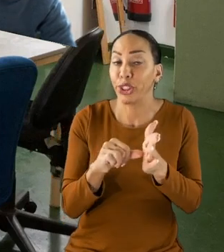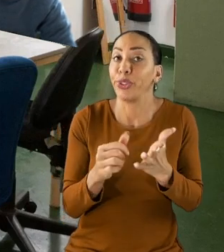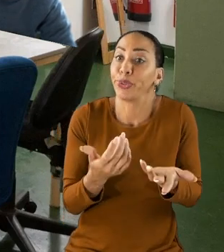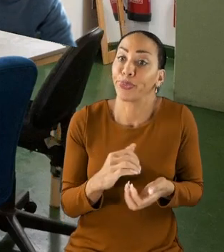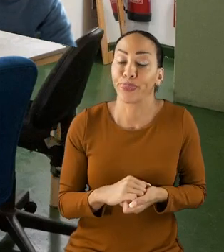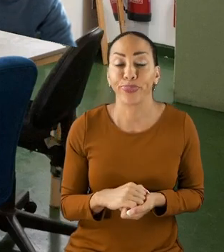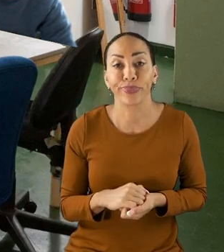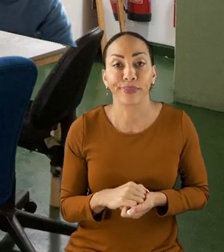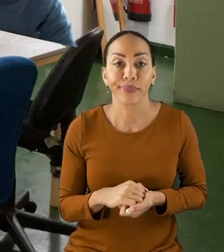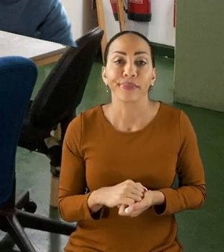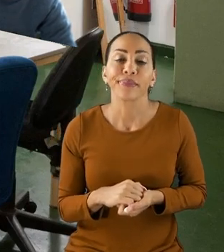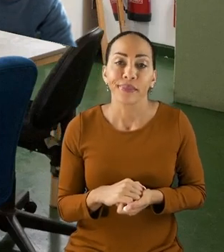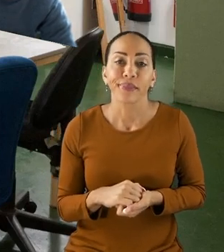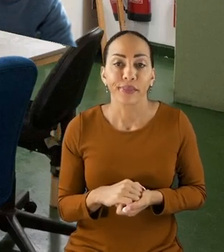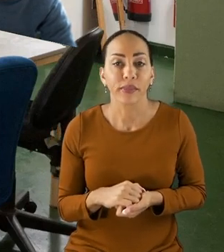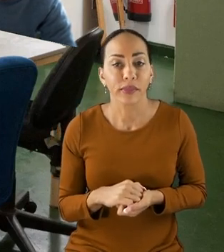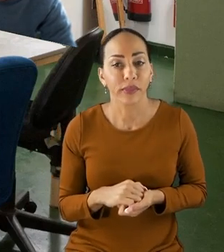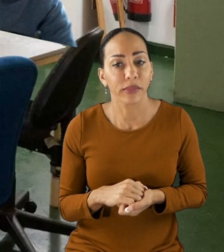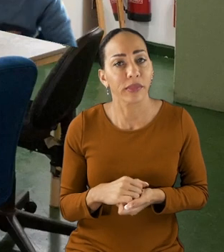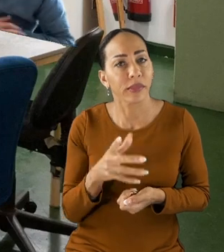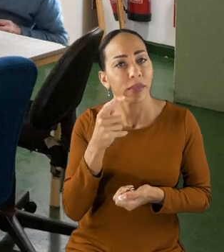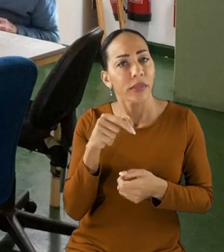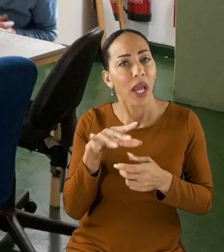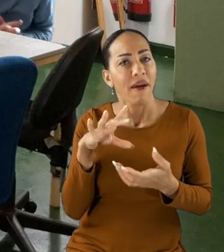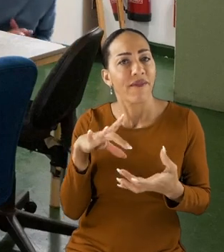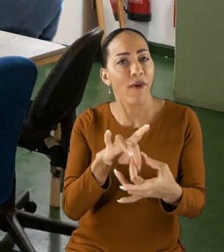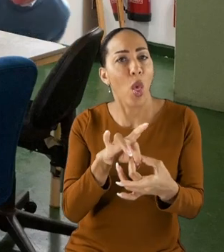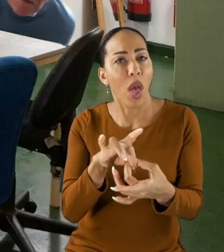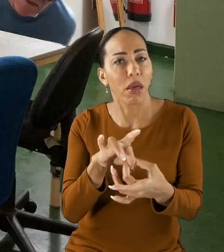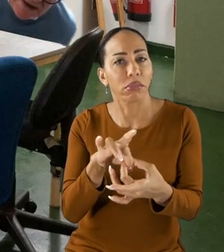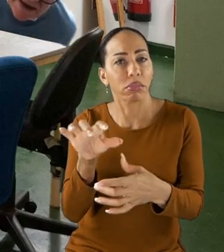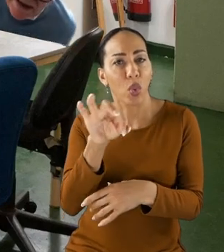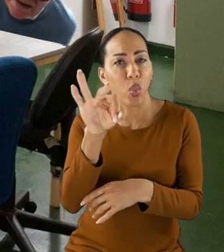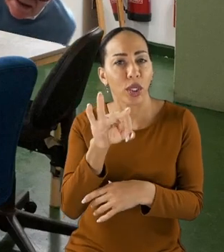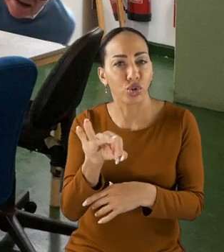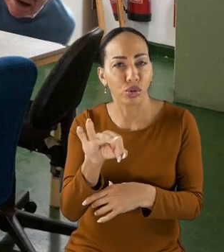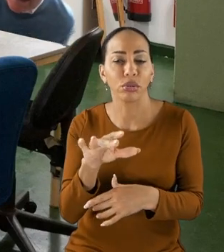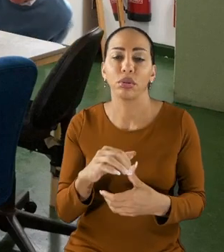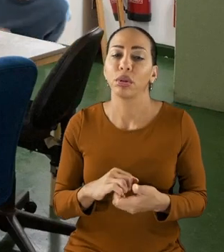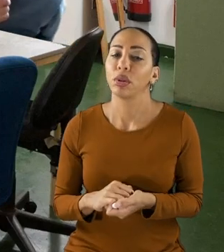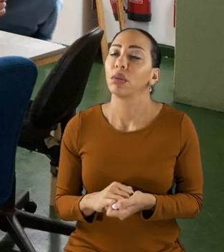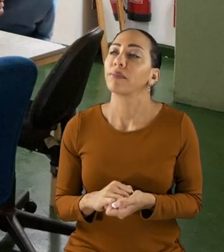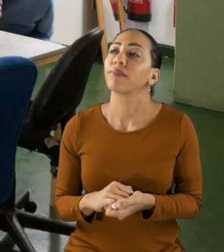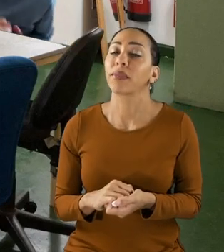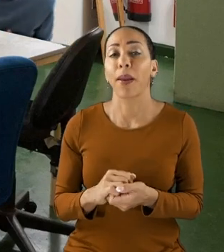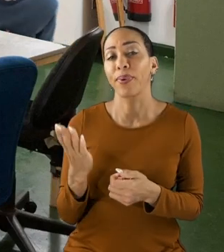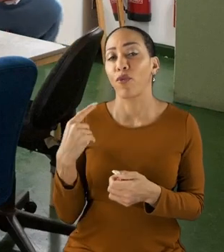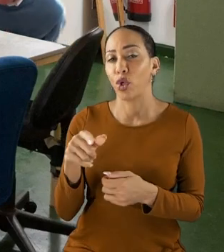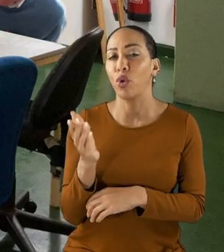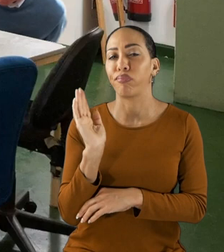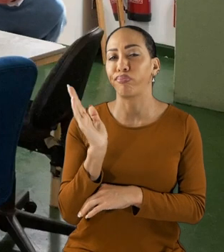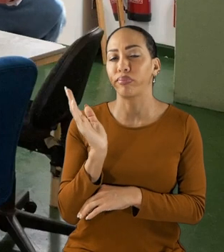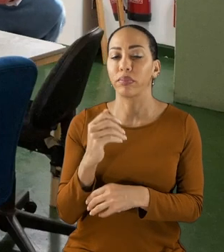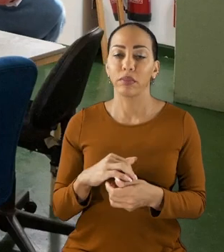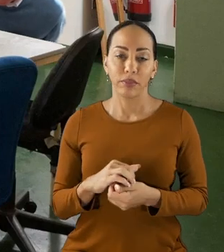actually. Can I just ask a follow-on question from that? Because it sort of follows on, but you mentioned when you were talking